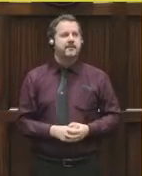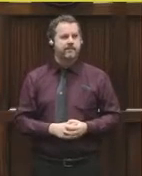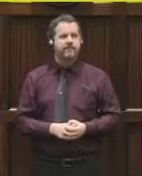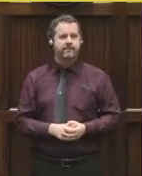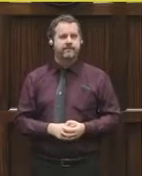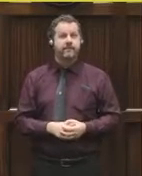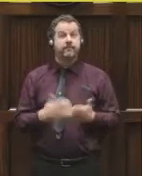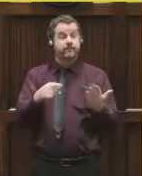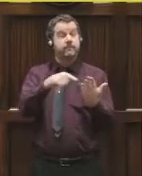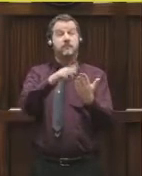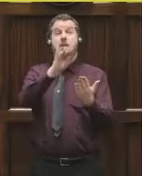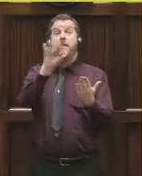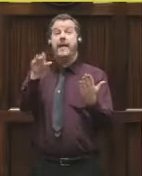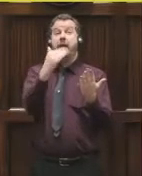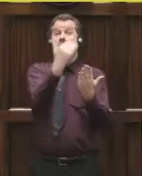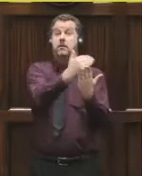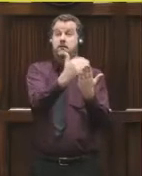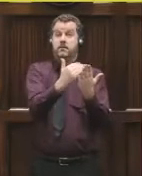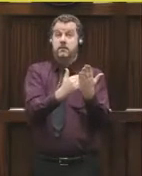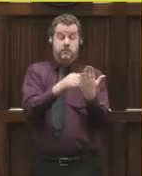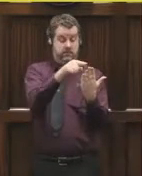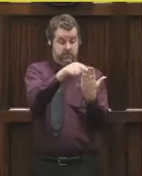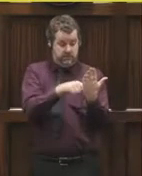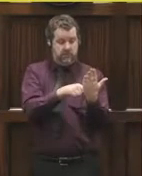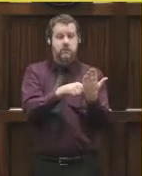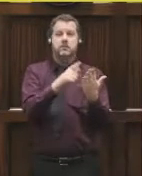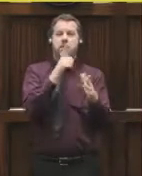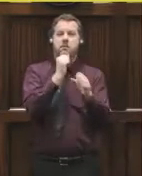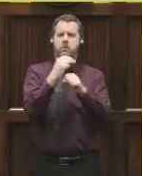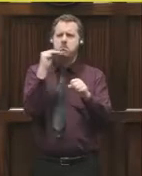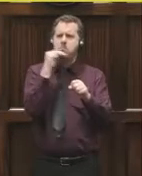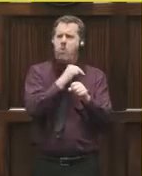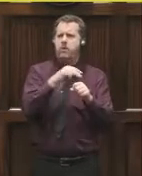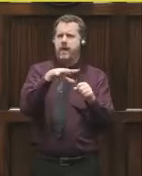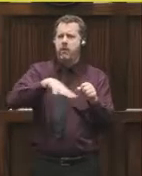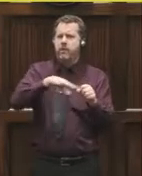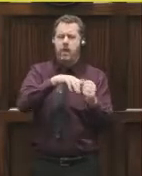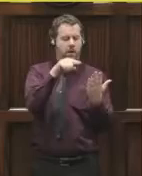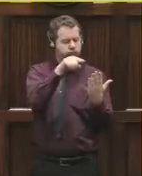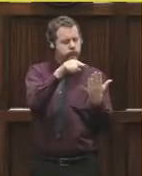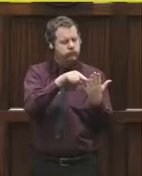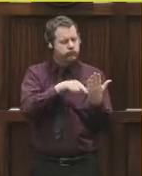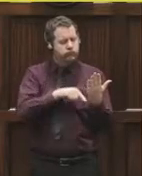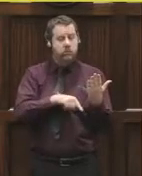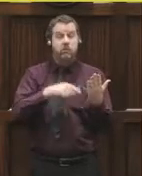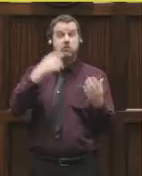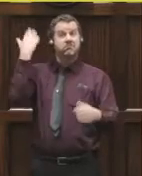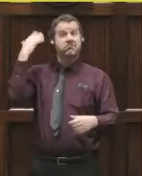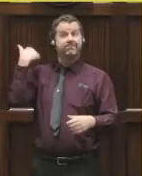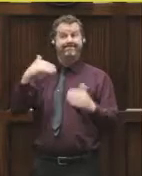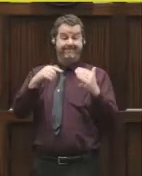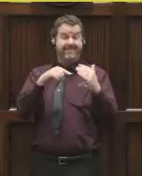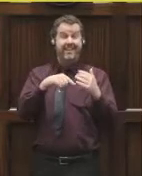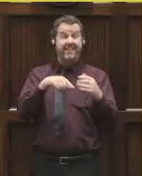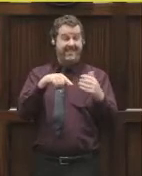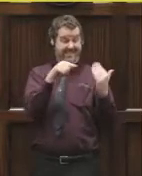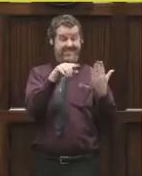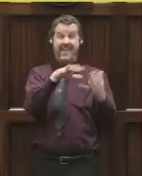The measures in the bill address critical areas where there has not been equality for the deaf